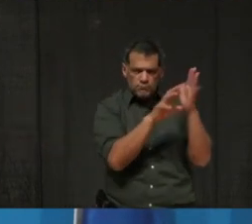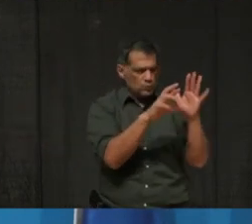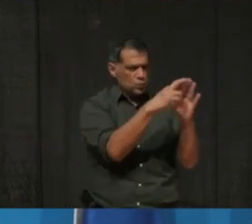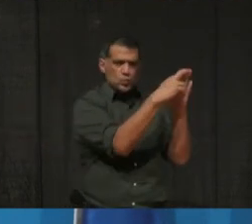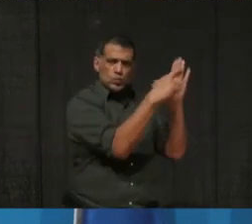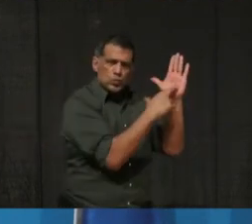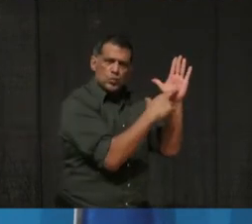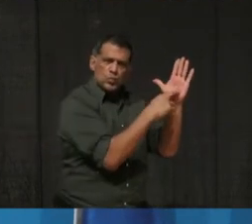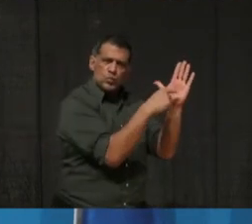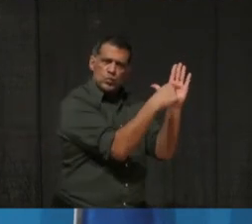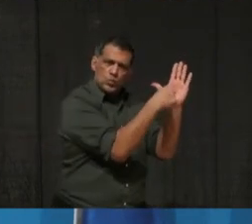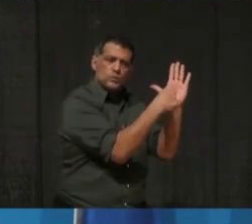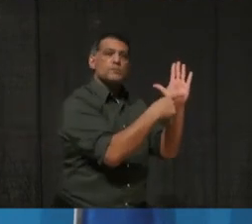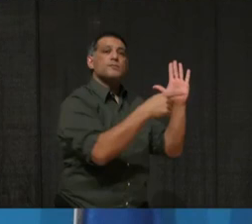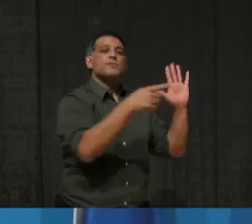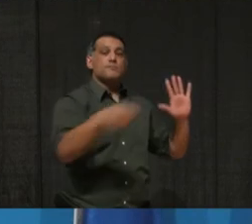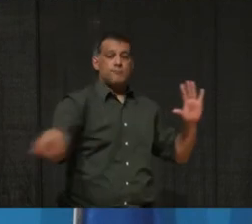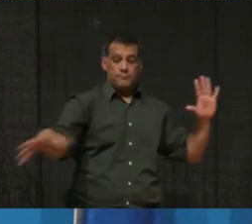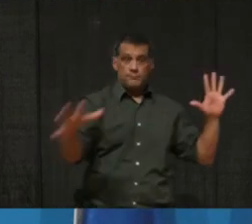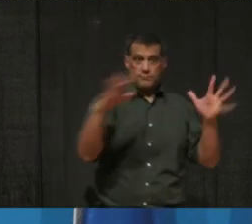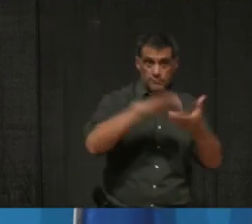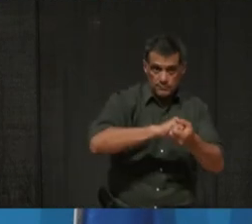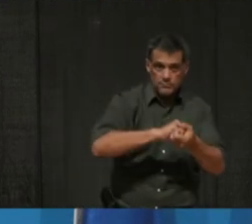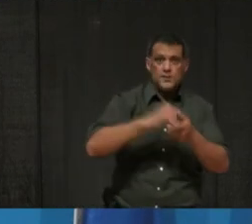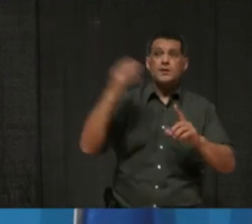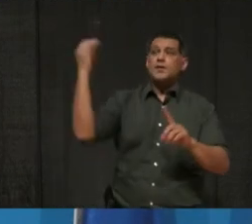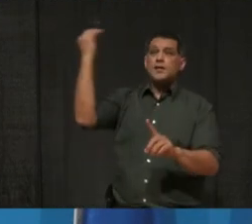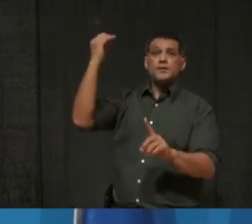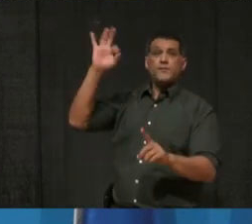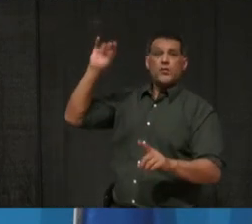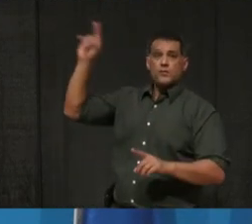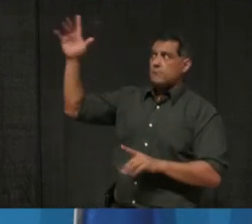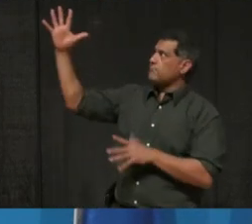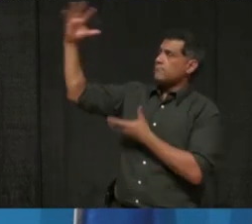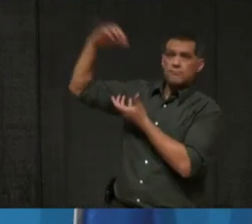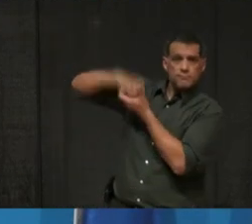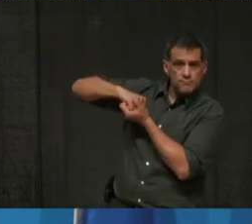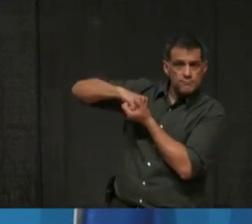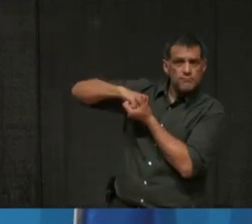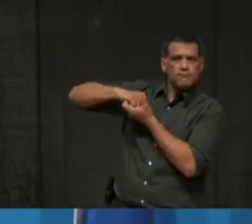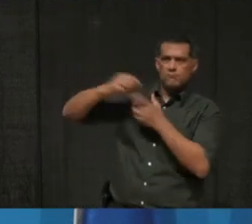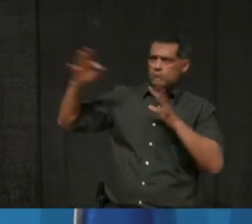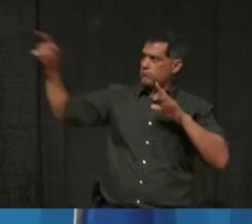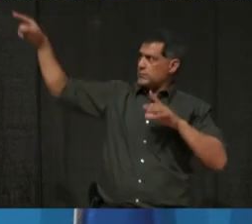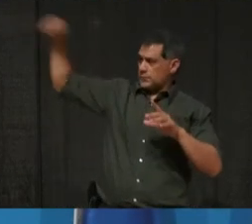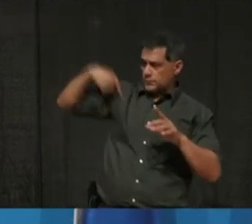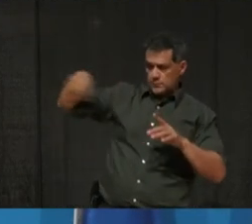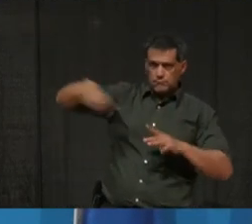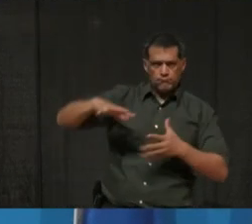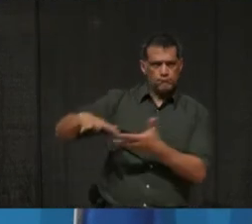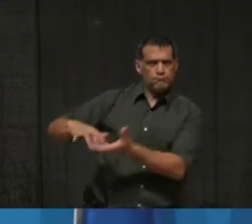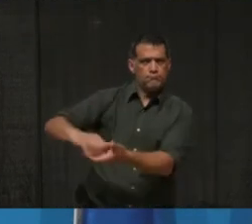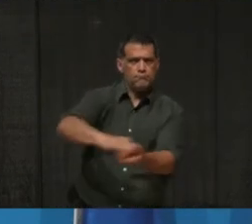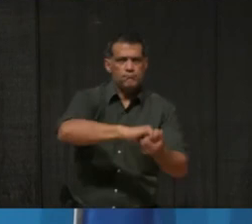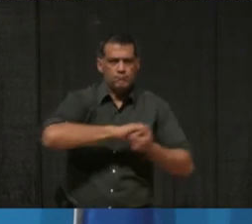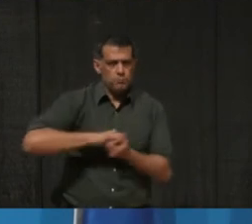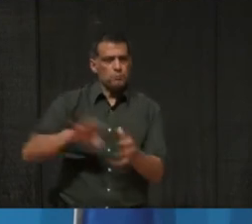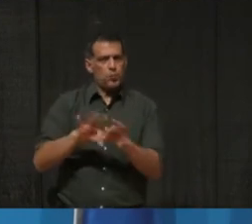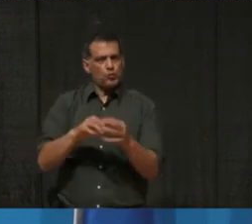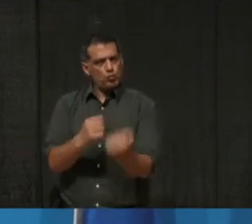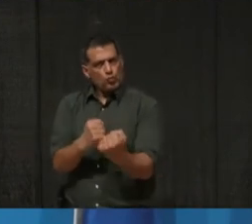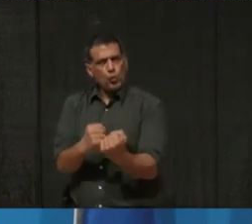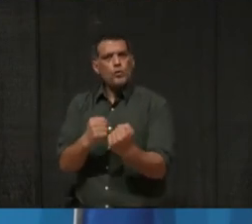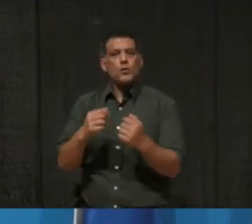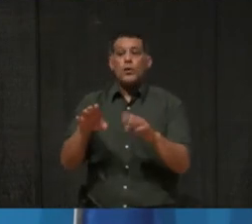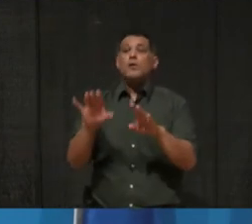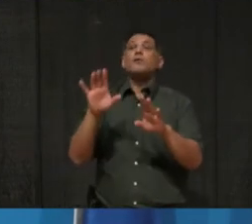continue in conversation with our provincial partners on to really make sure that we can continue to reopen schools and